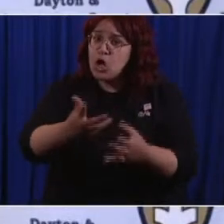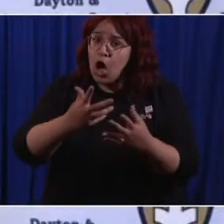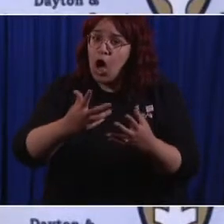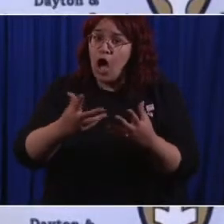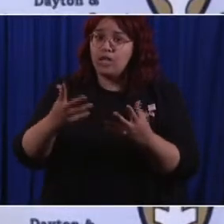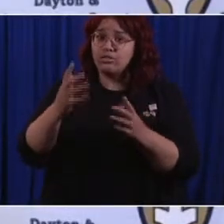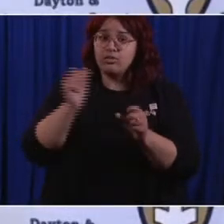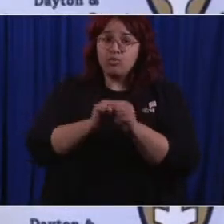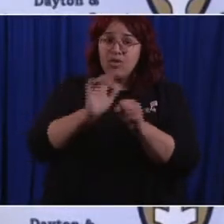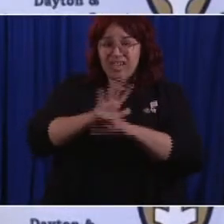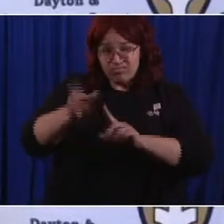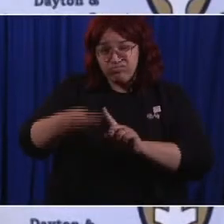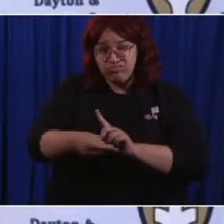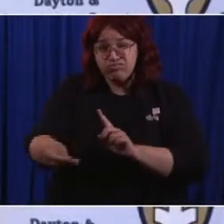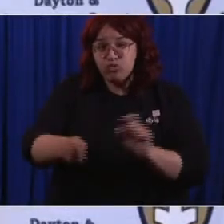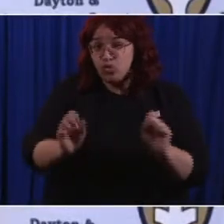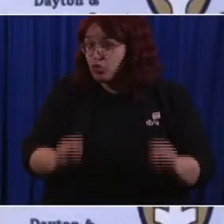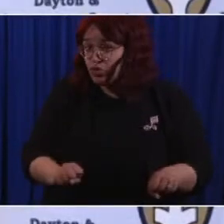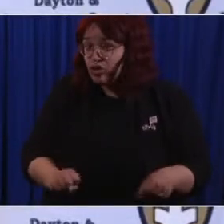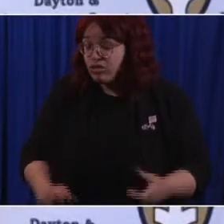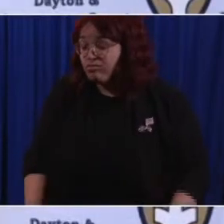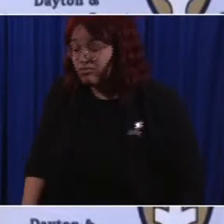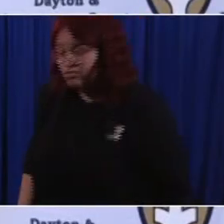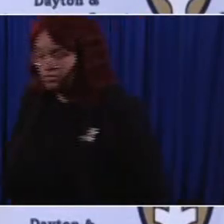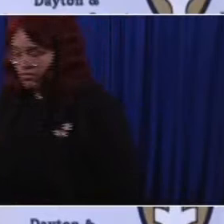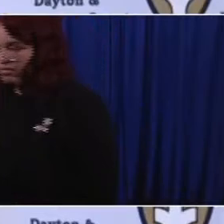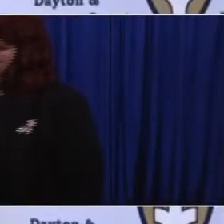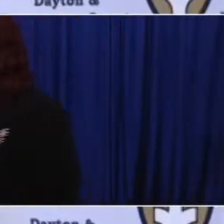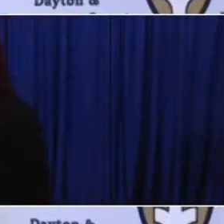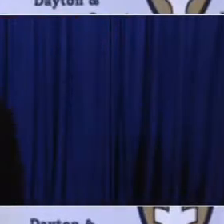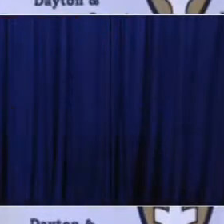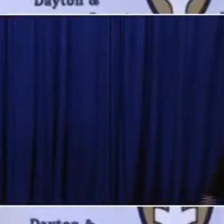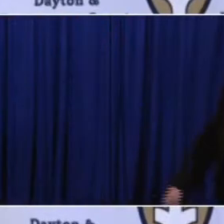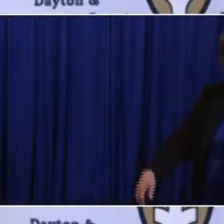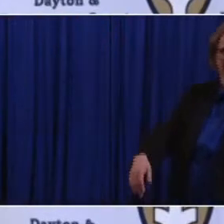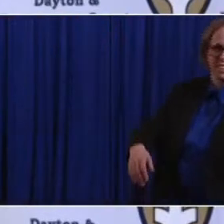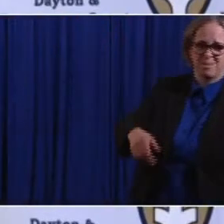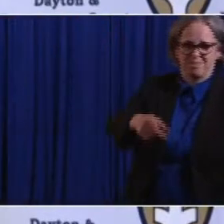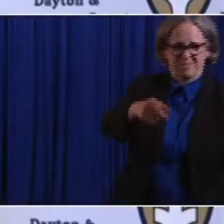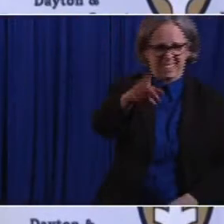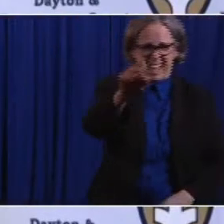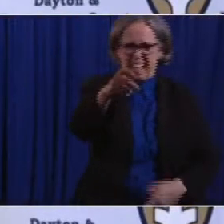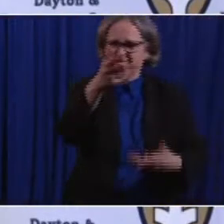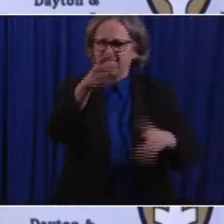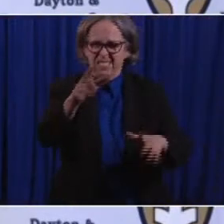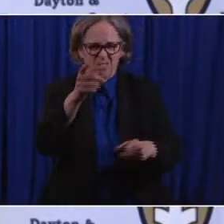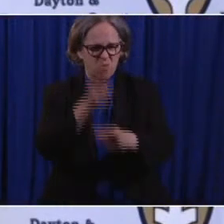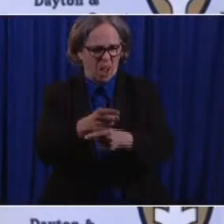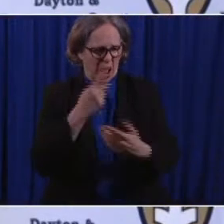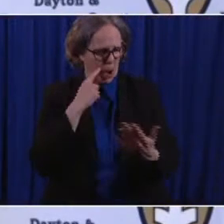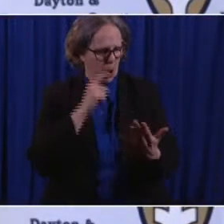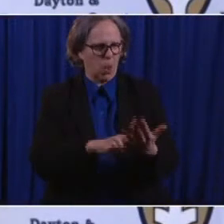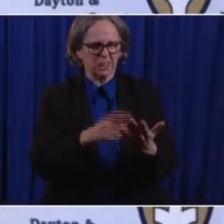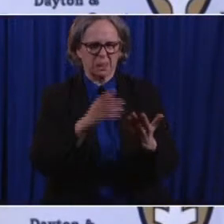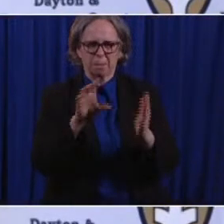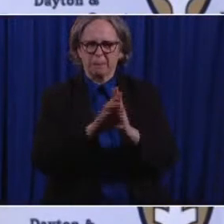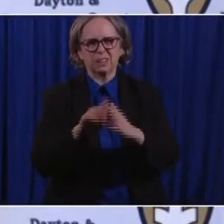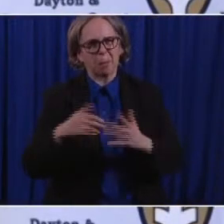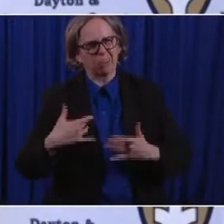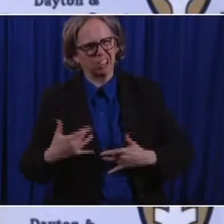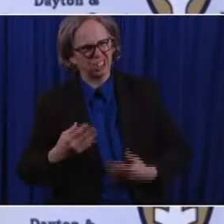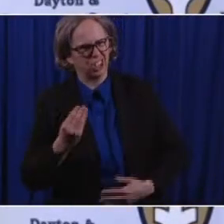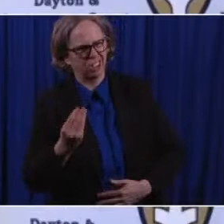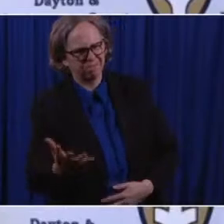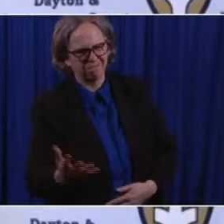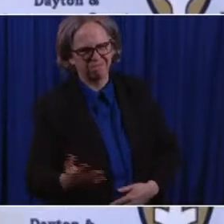a few days ago. And, look, it's troubling. John, as you said, they're outside. And that's the best thing I can say. They